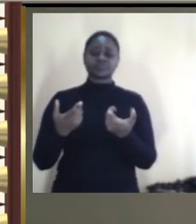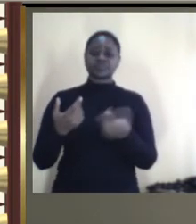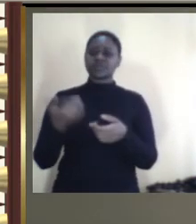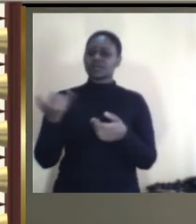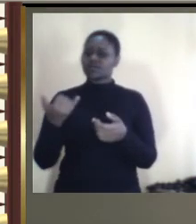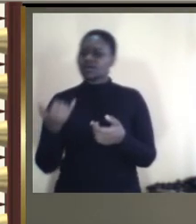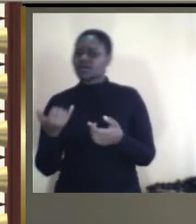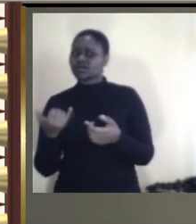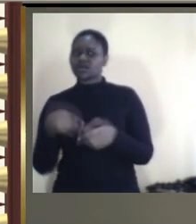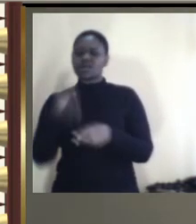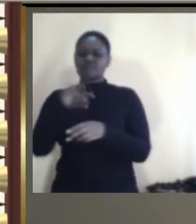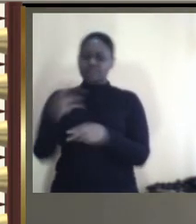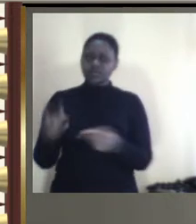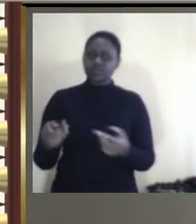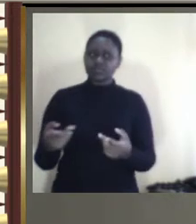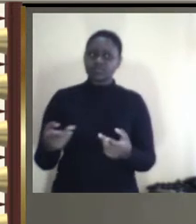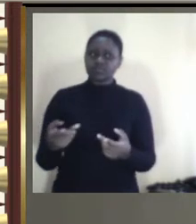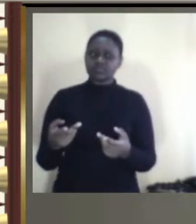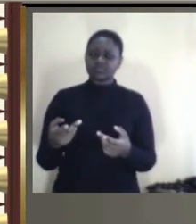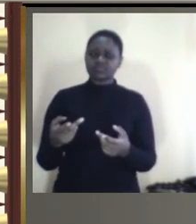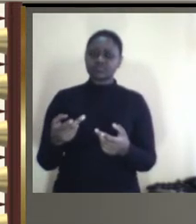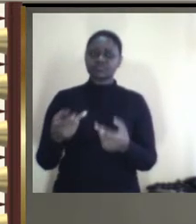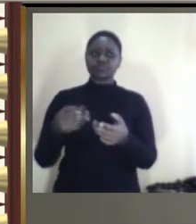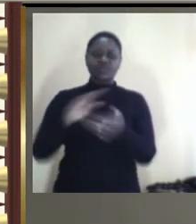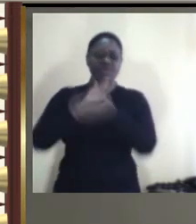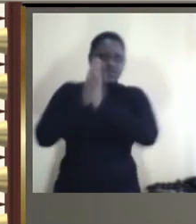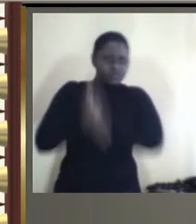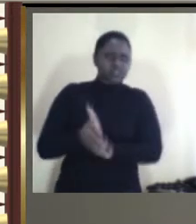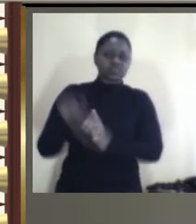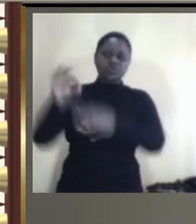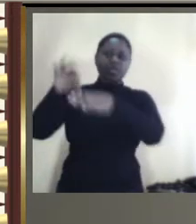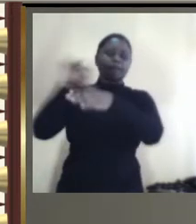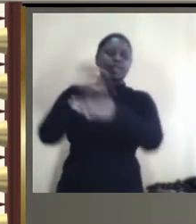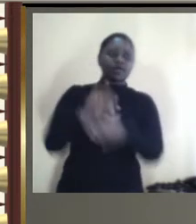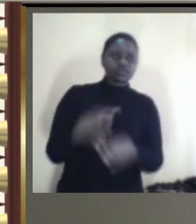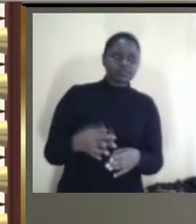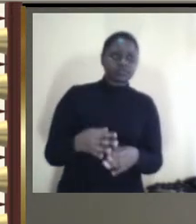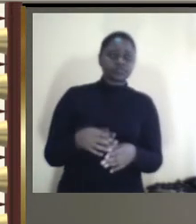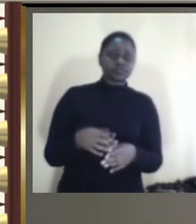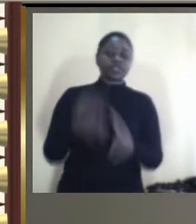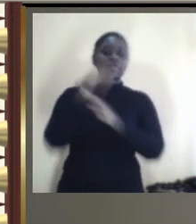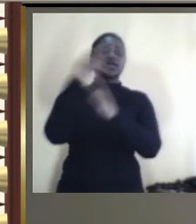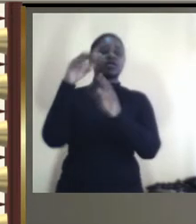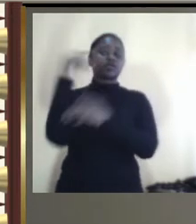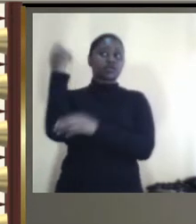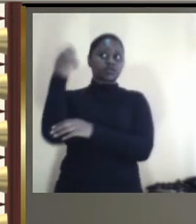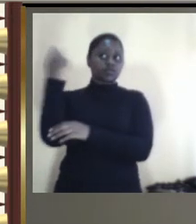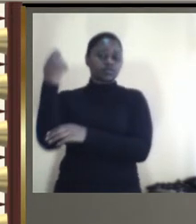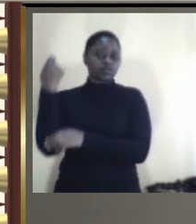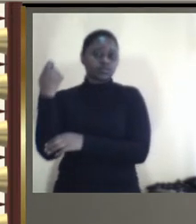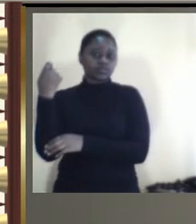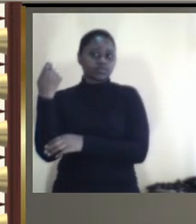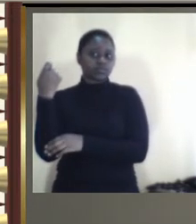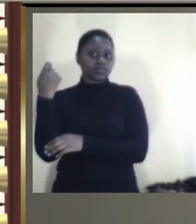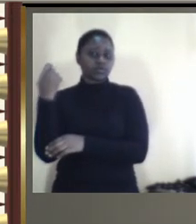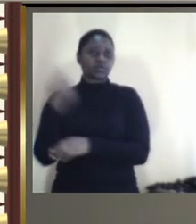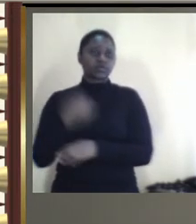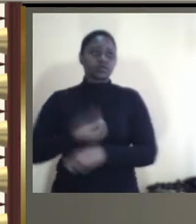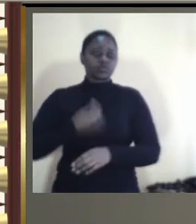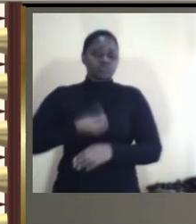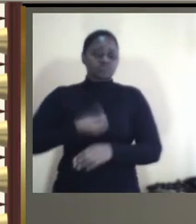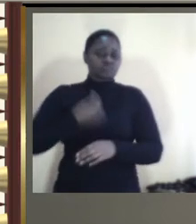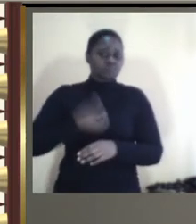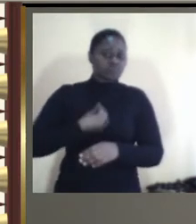would now and again encroach and destroy their plants. It is the rural women and youth across